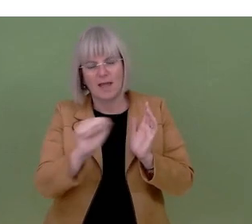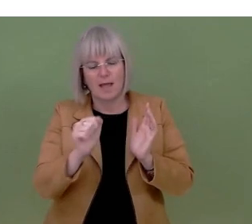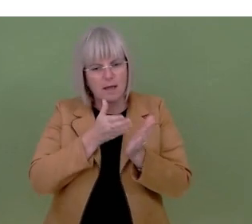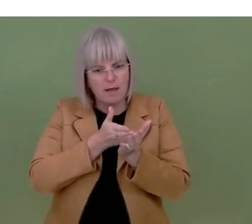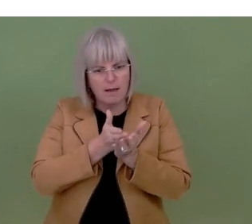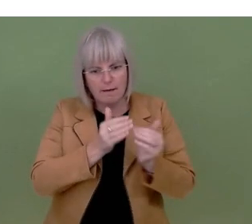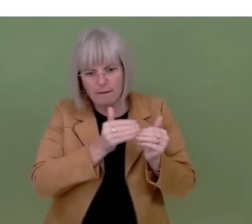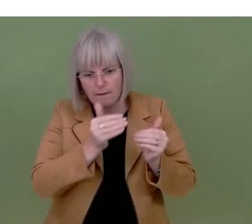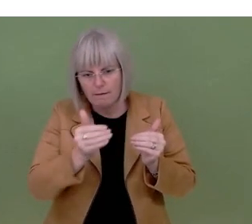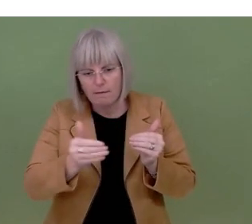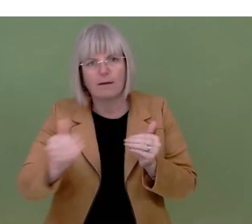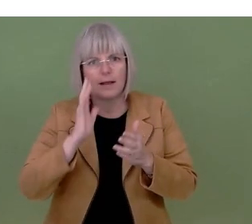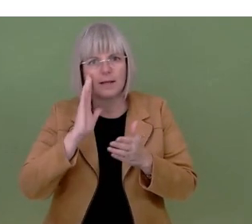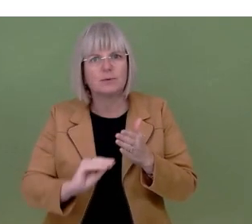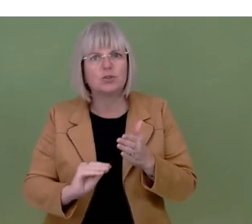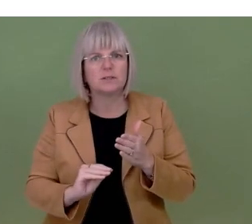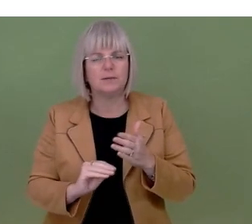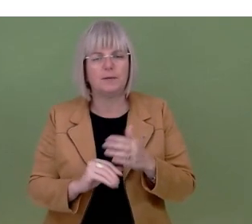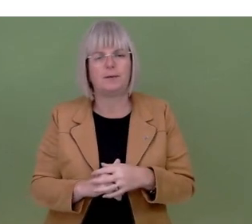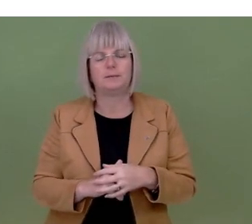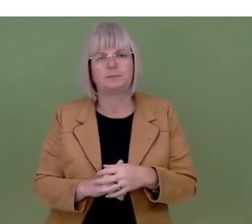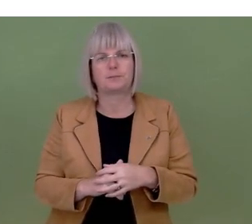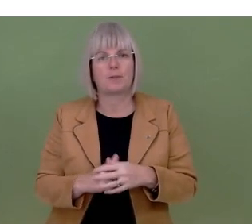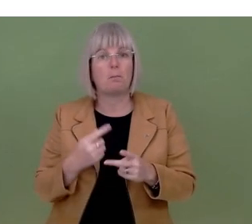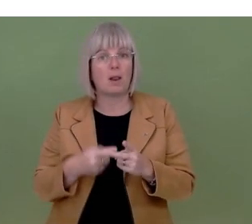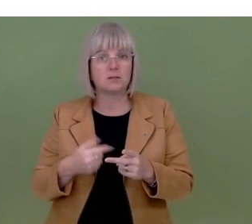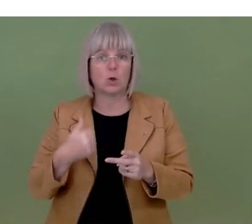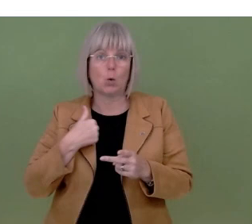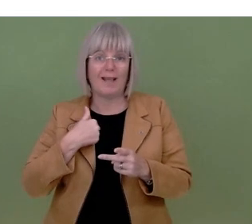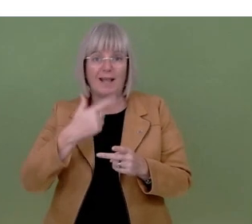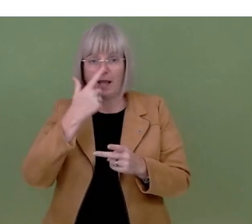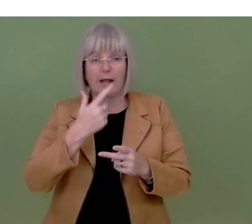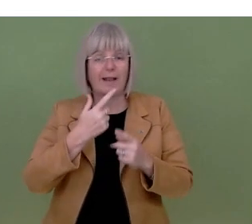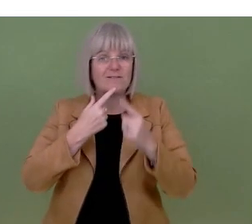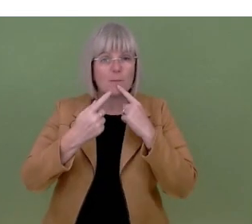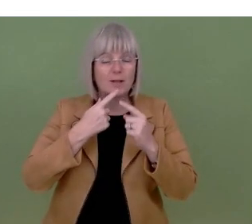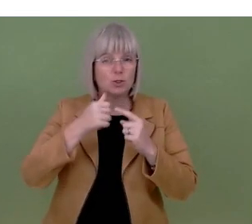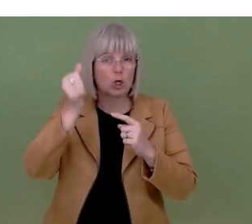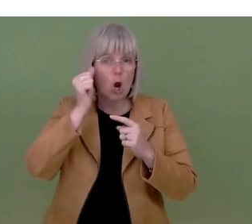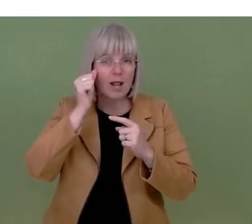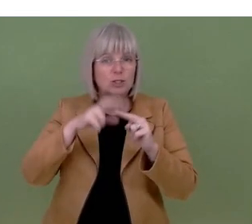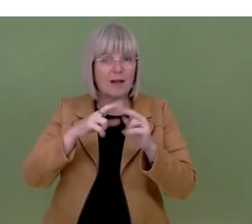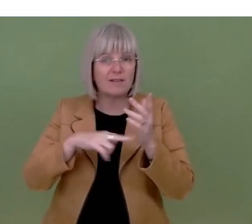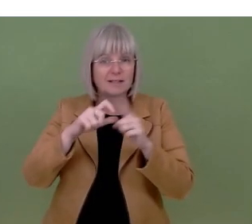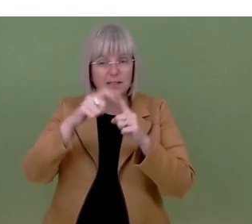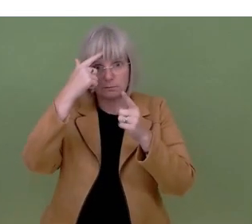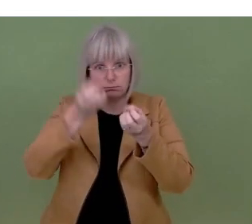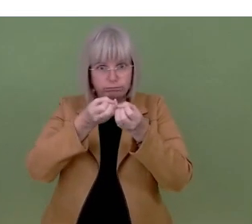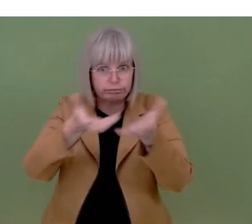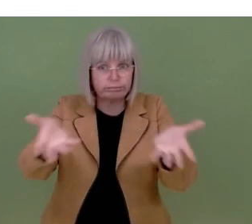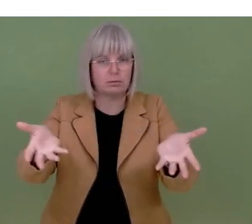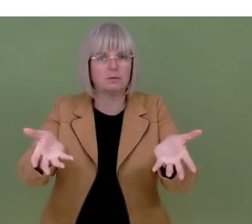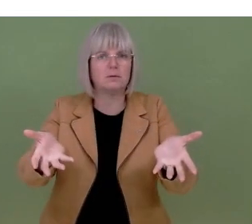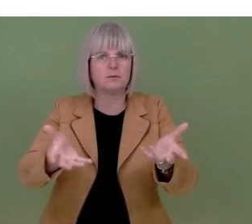could disseminate a full range of FND knowledge across the healthcare structures, and really develop a